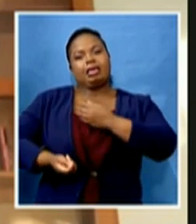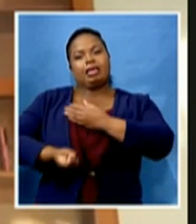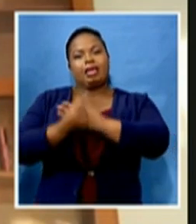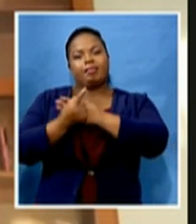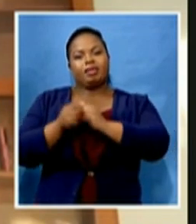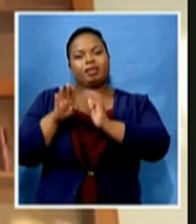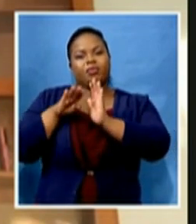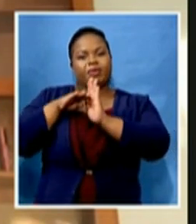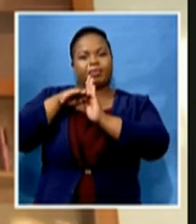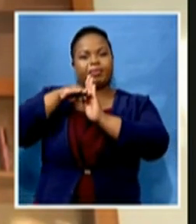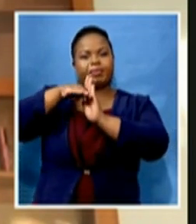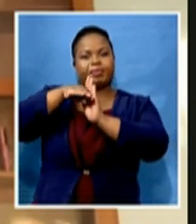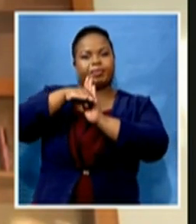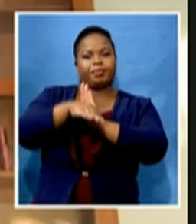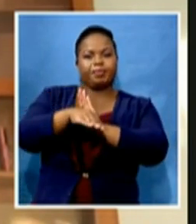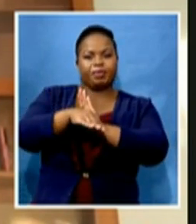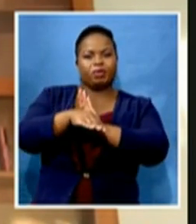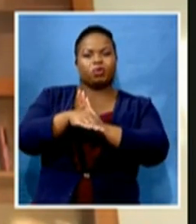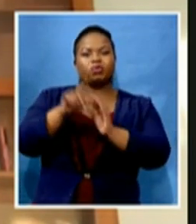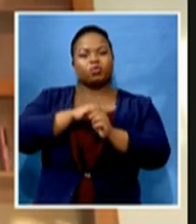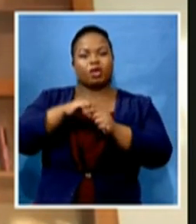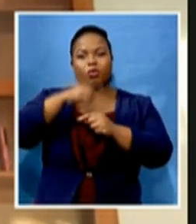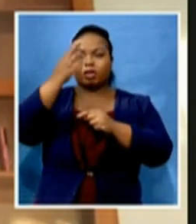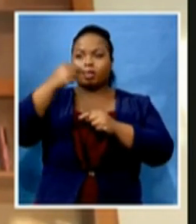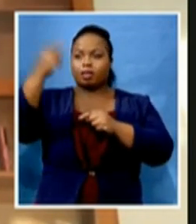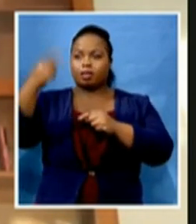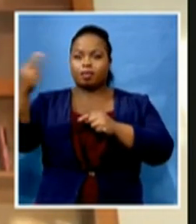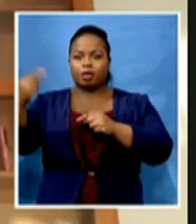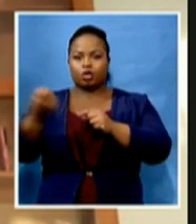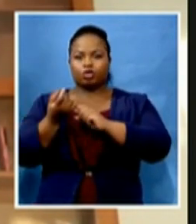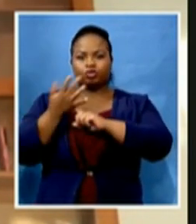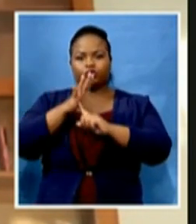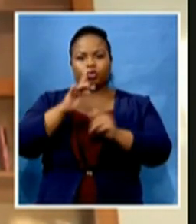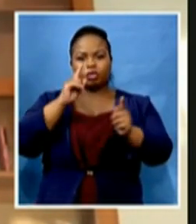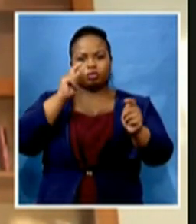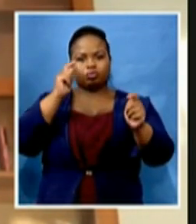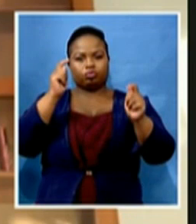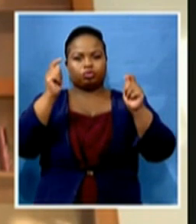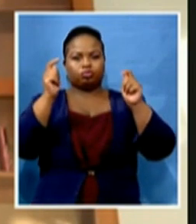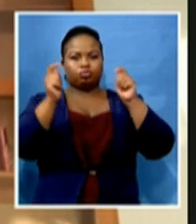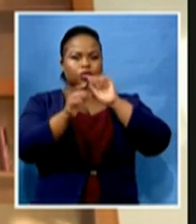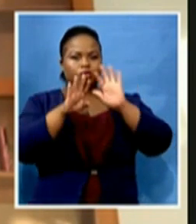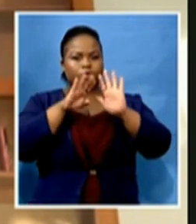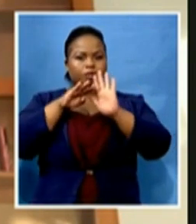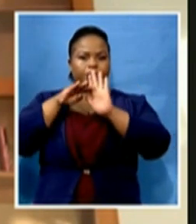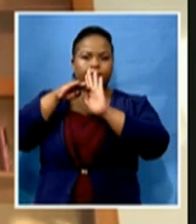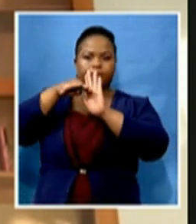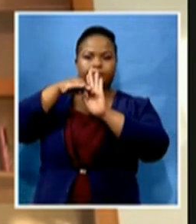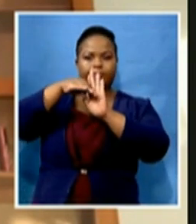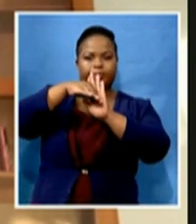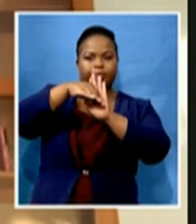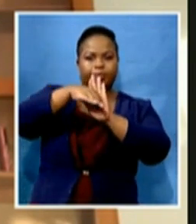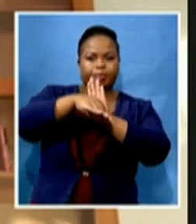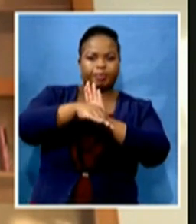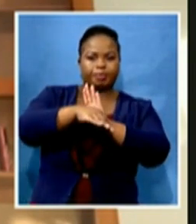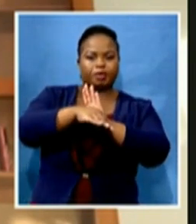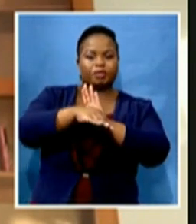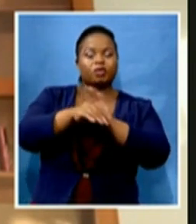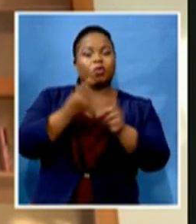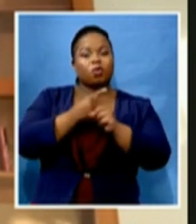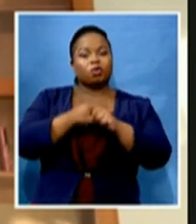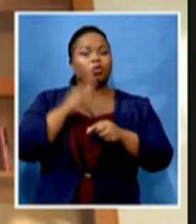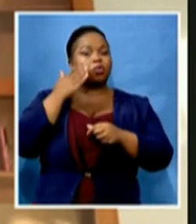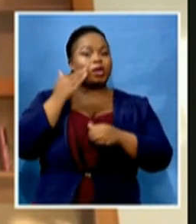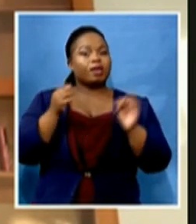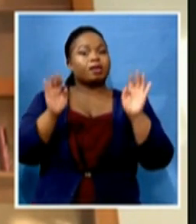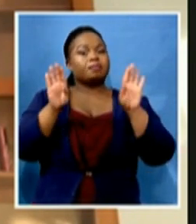was changing the trajectory and really showing a bit of flattening at that point. We all were aware that despite all